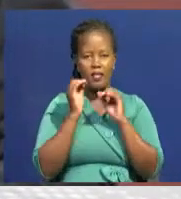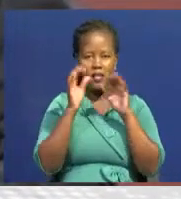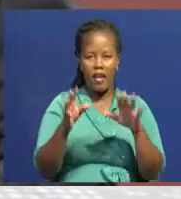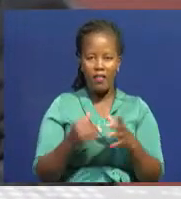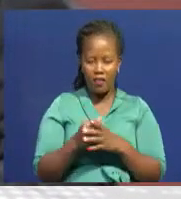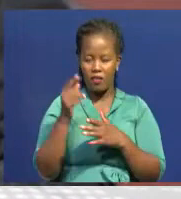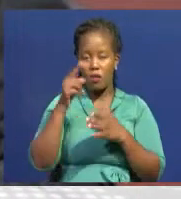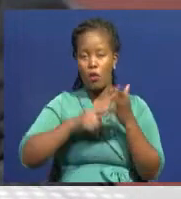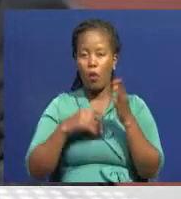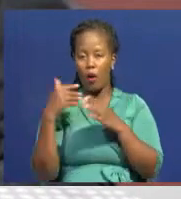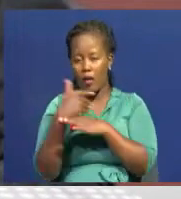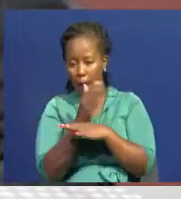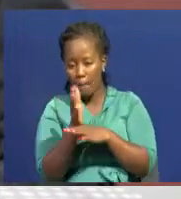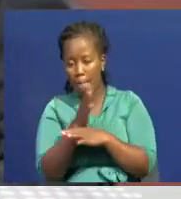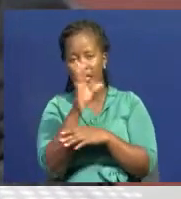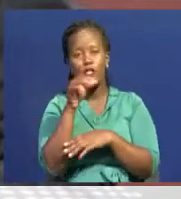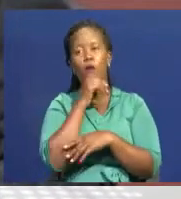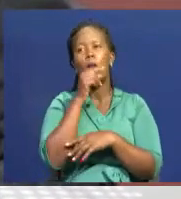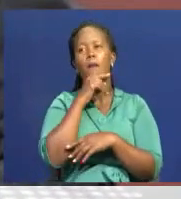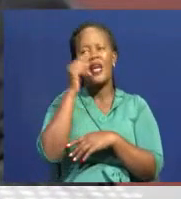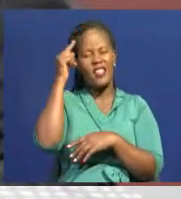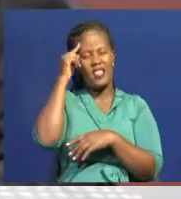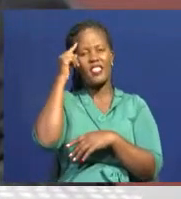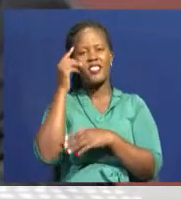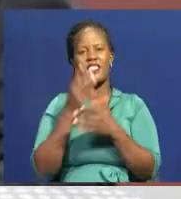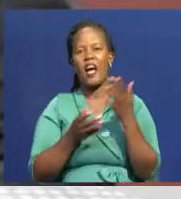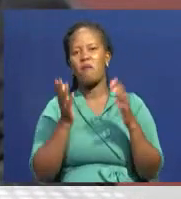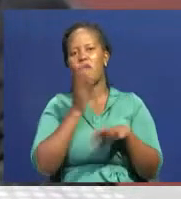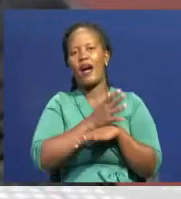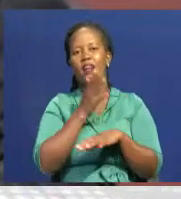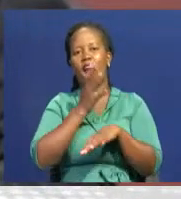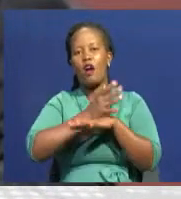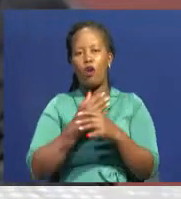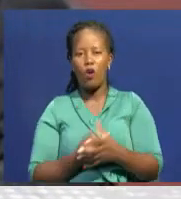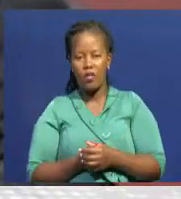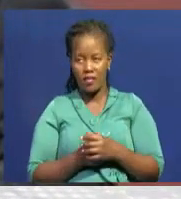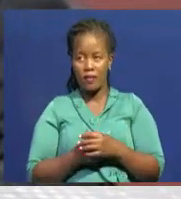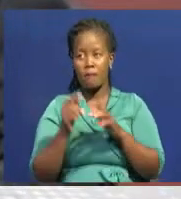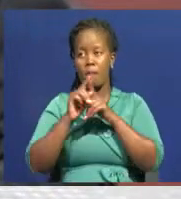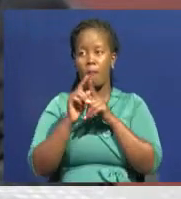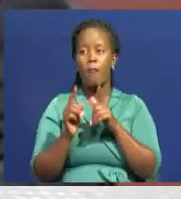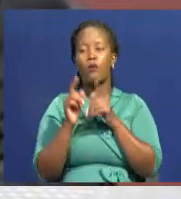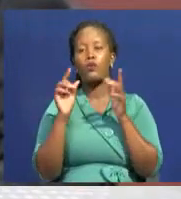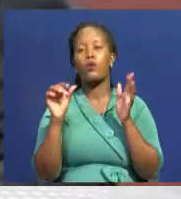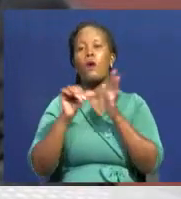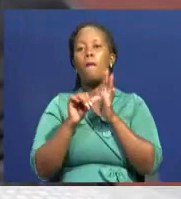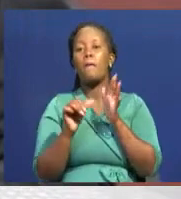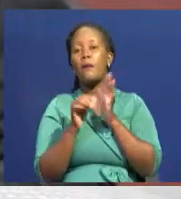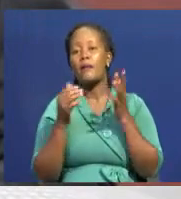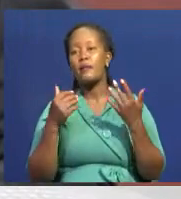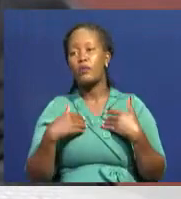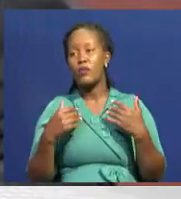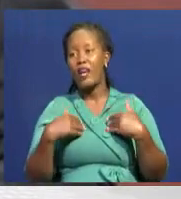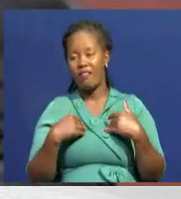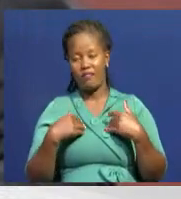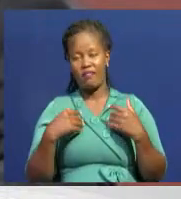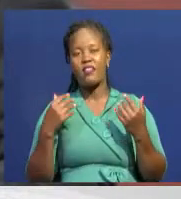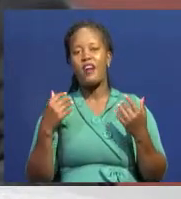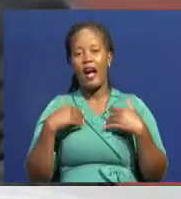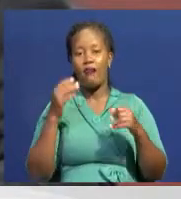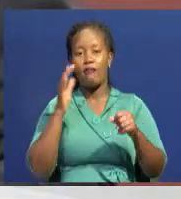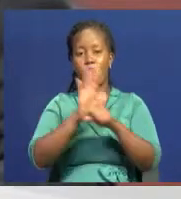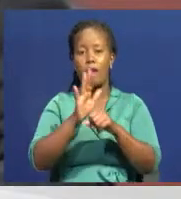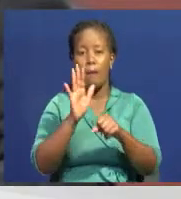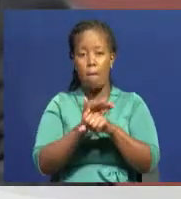are. Then people have used that, I was going to say, one of the gaps we have estate agents that